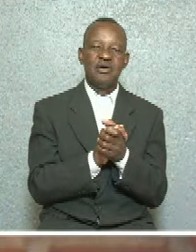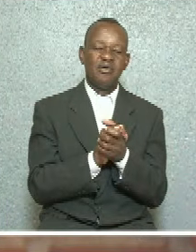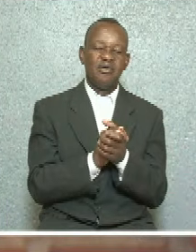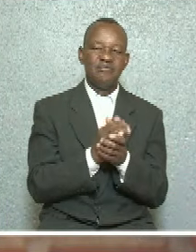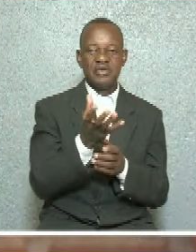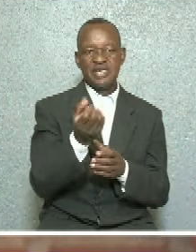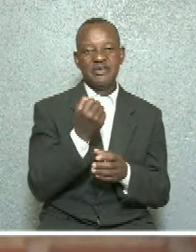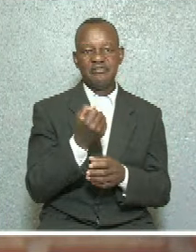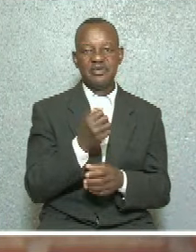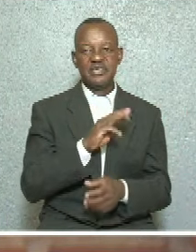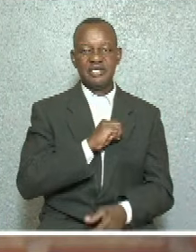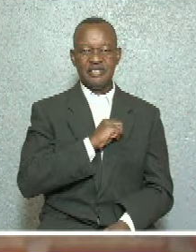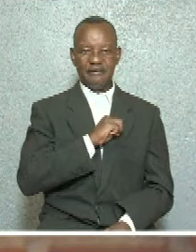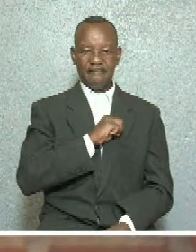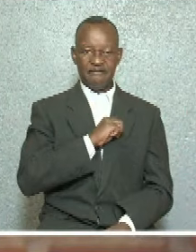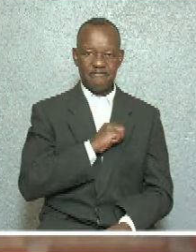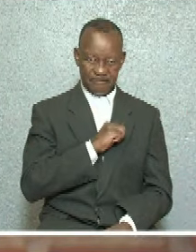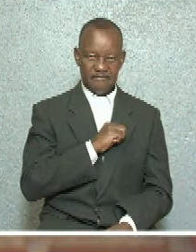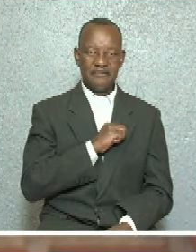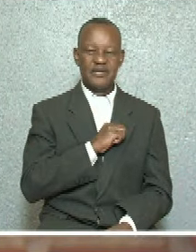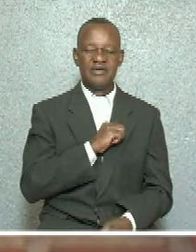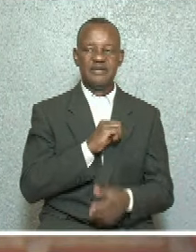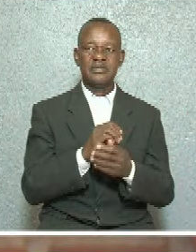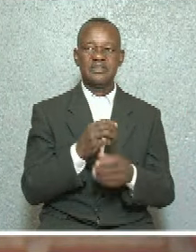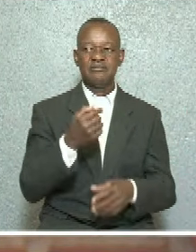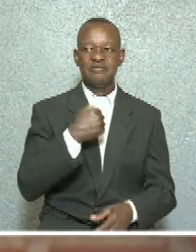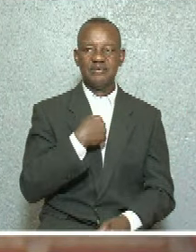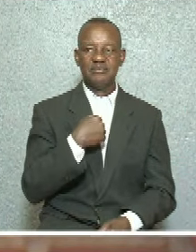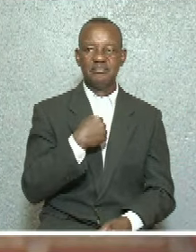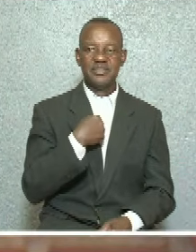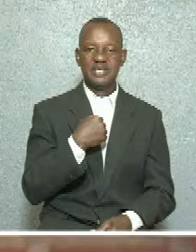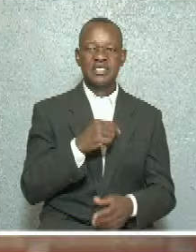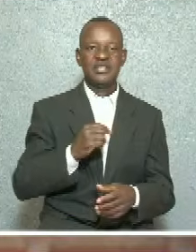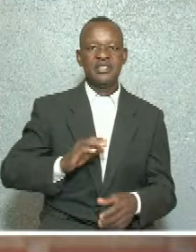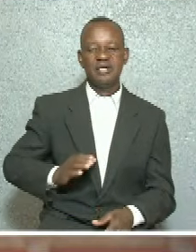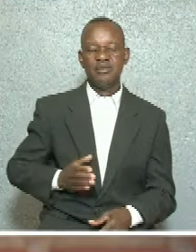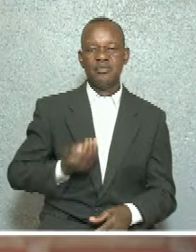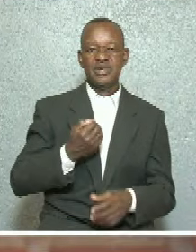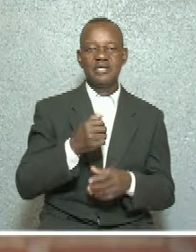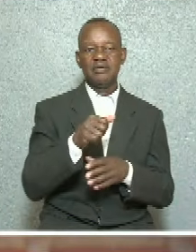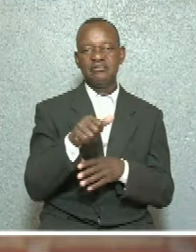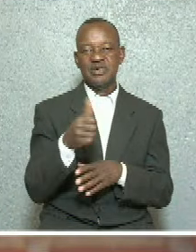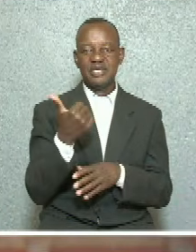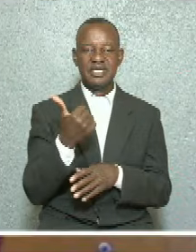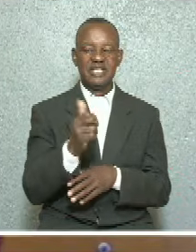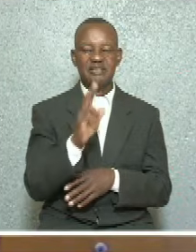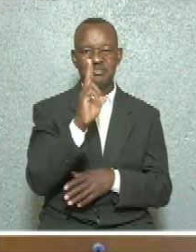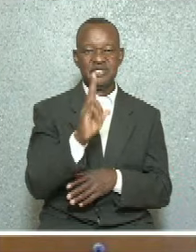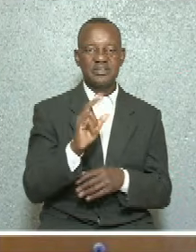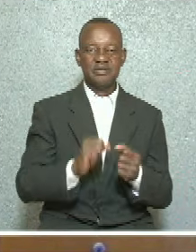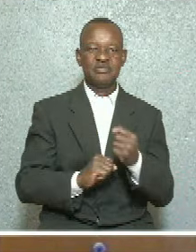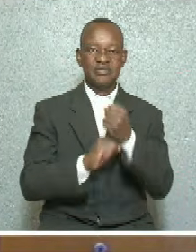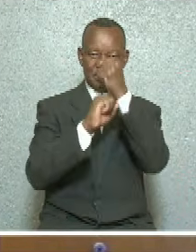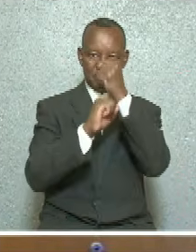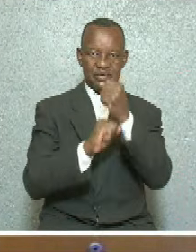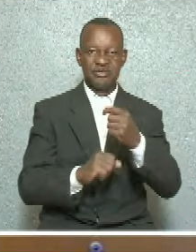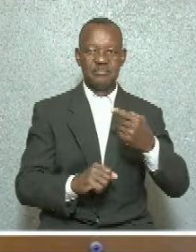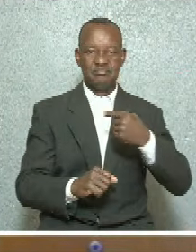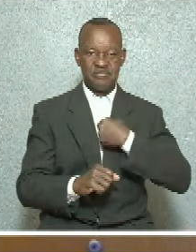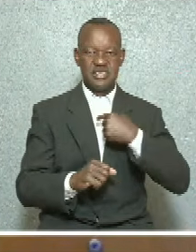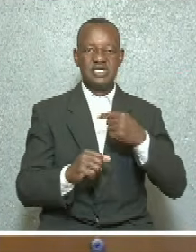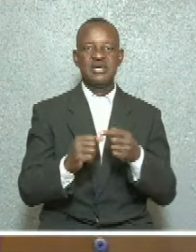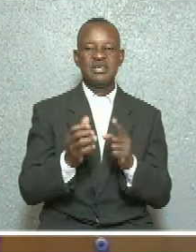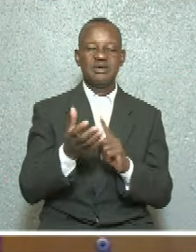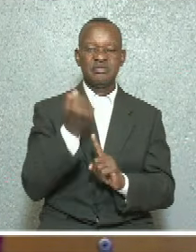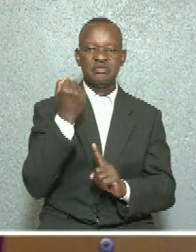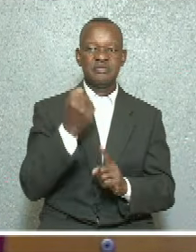for me, is the will of another person to support me to reach where I am. I didn't join politics